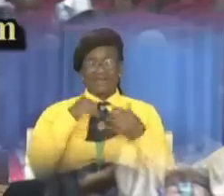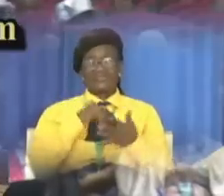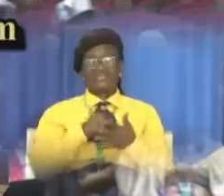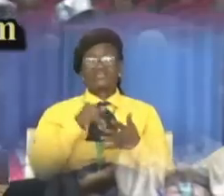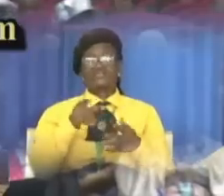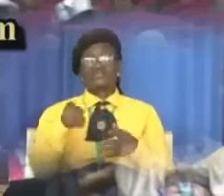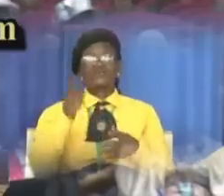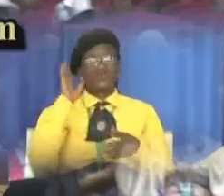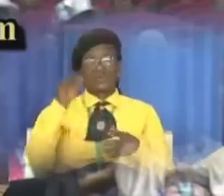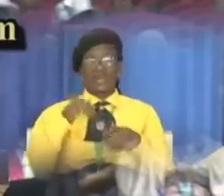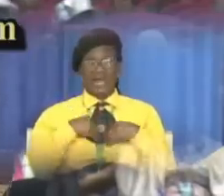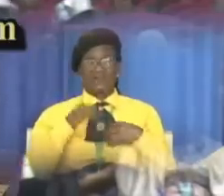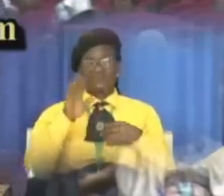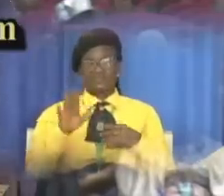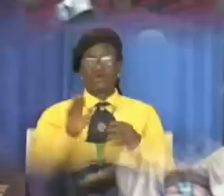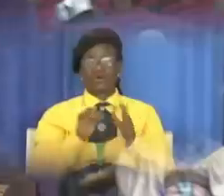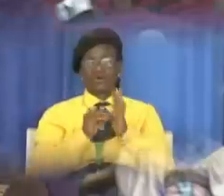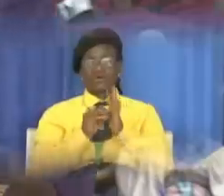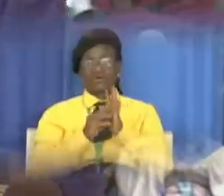request.